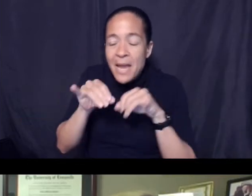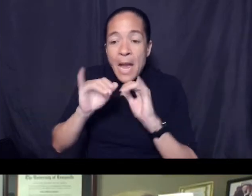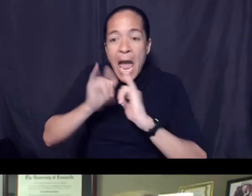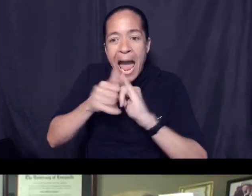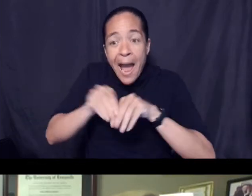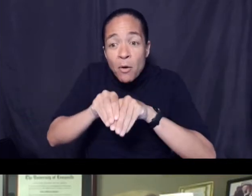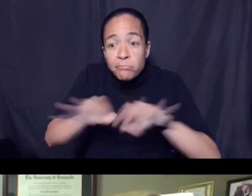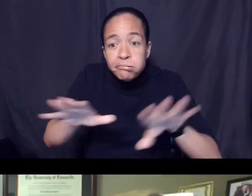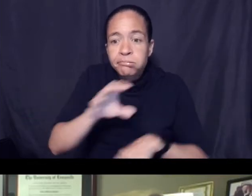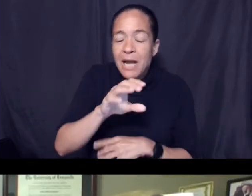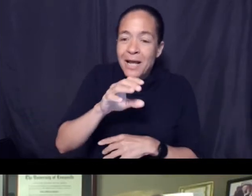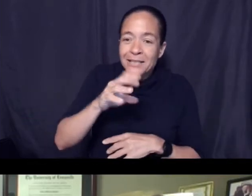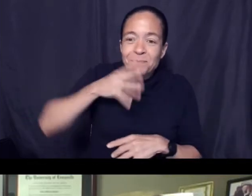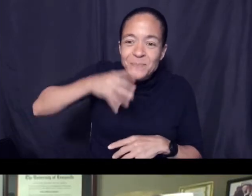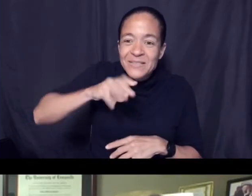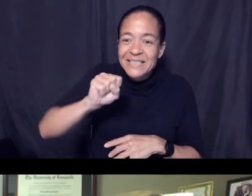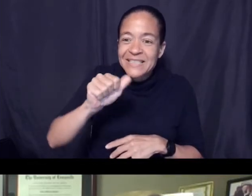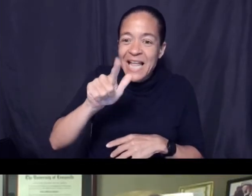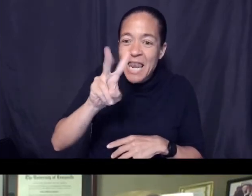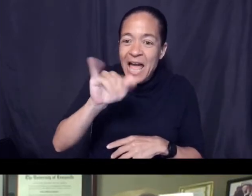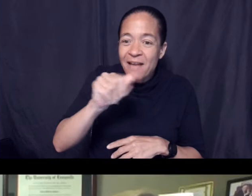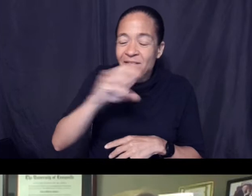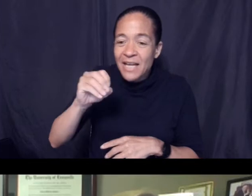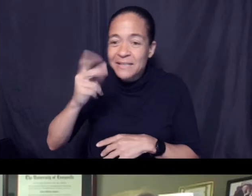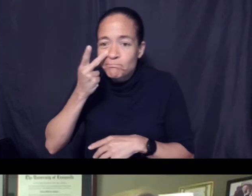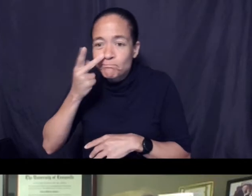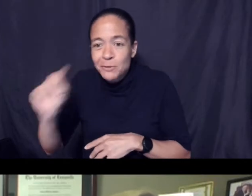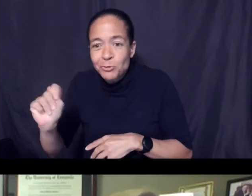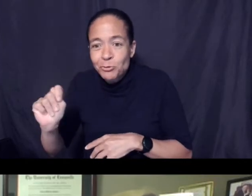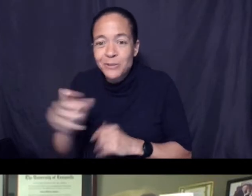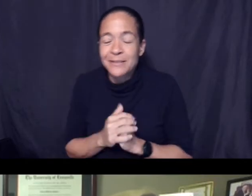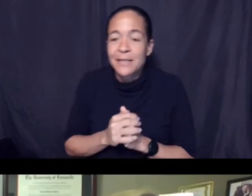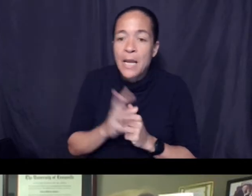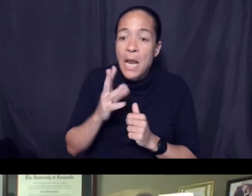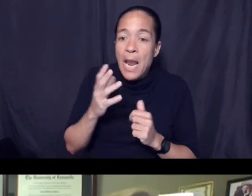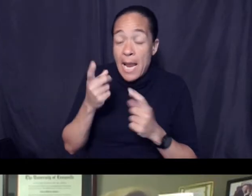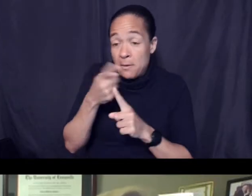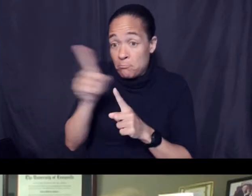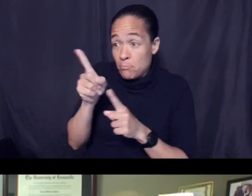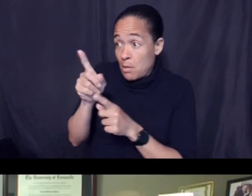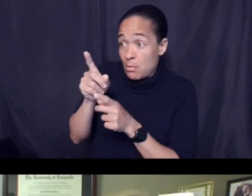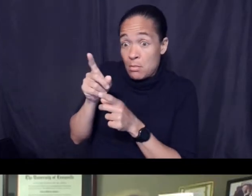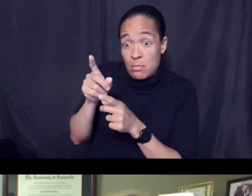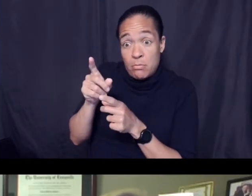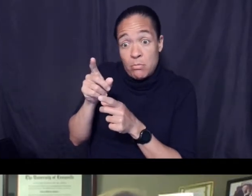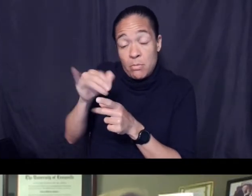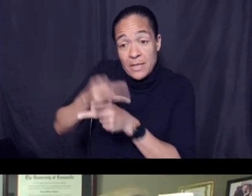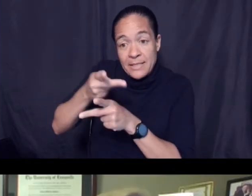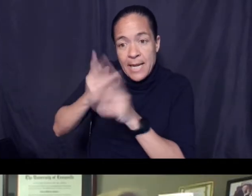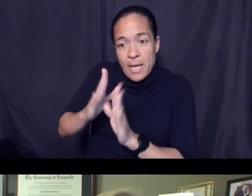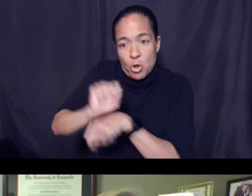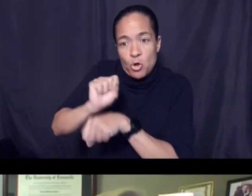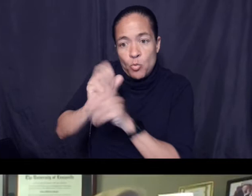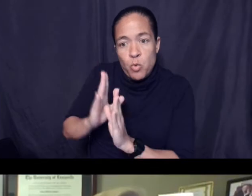urine. So our childcare workers should be using what we refer to as standard precautions. This is soap and water, washing